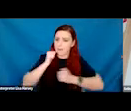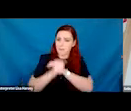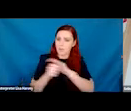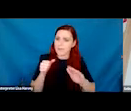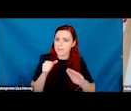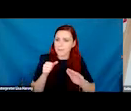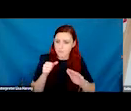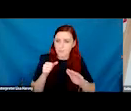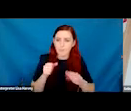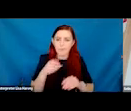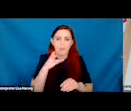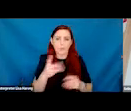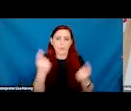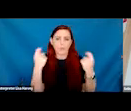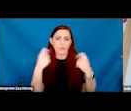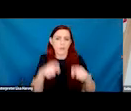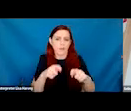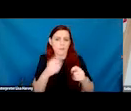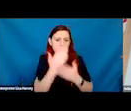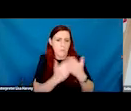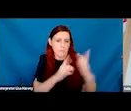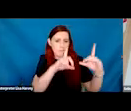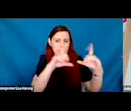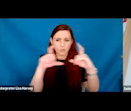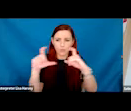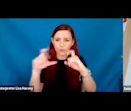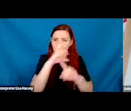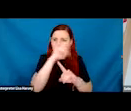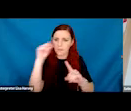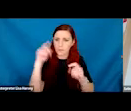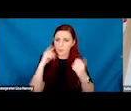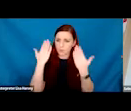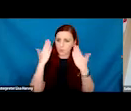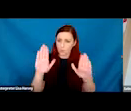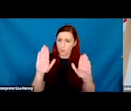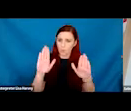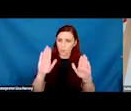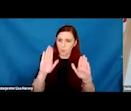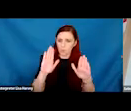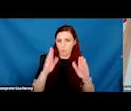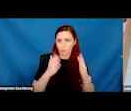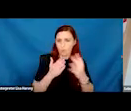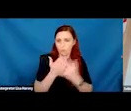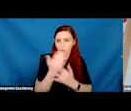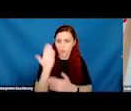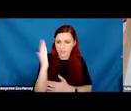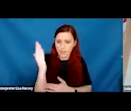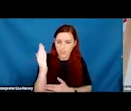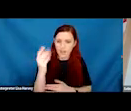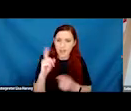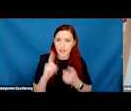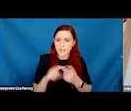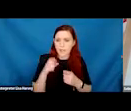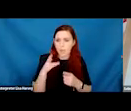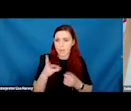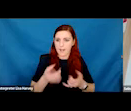I'm also going to share a selection of photographs to illustrate aspects of my presentation. And I'll also be able